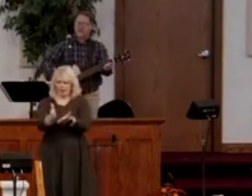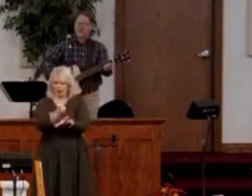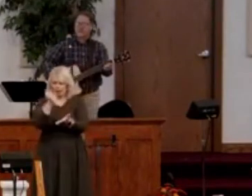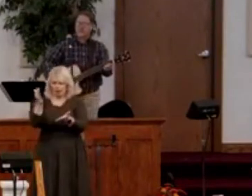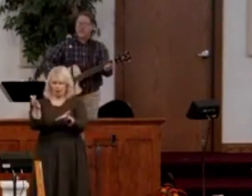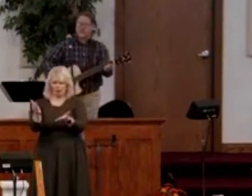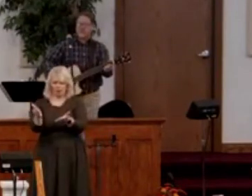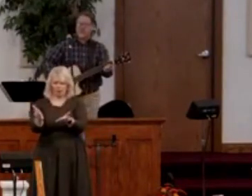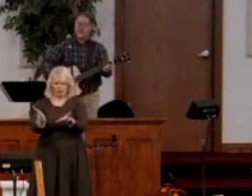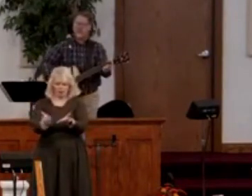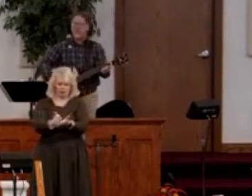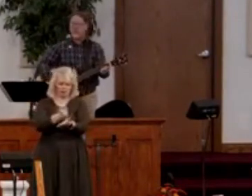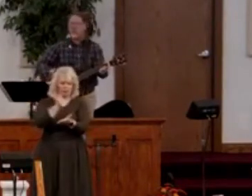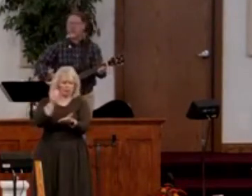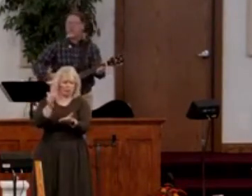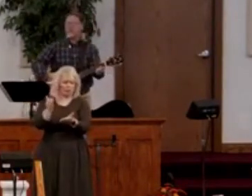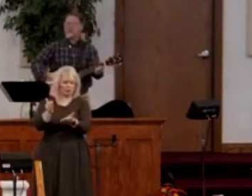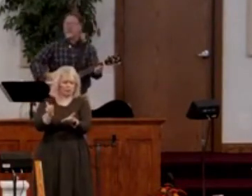that were an